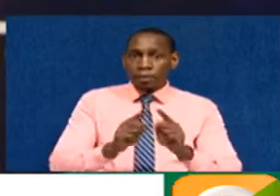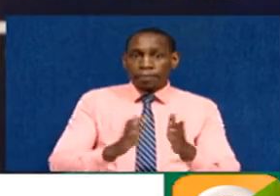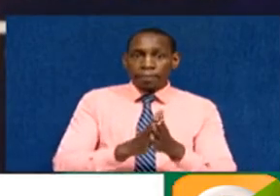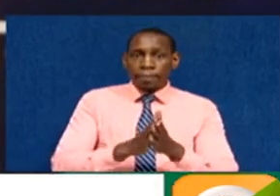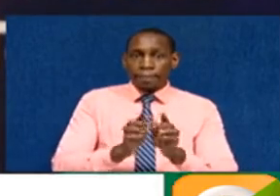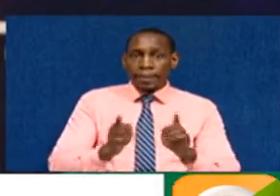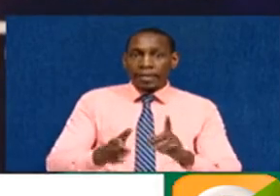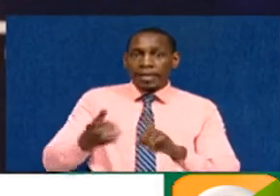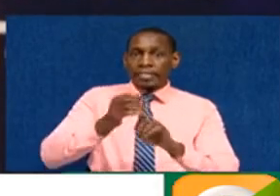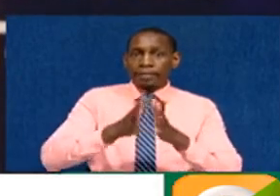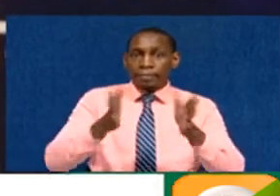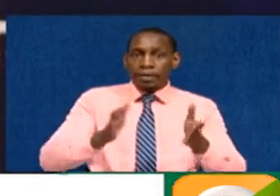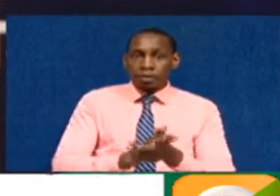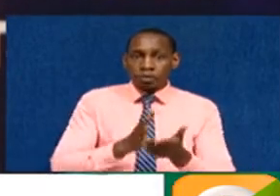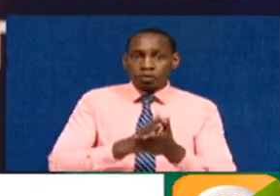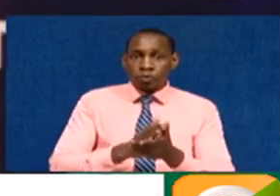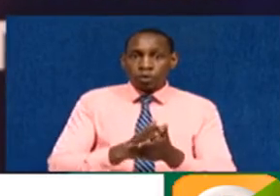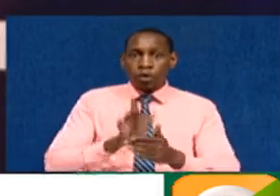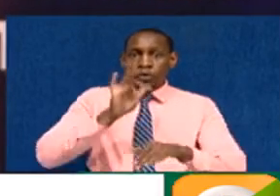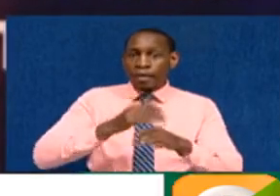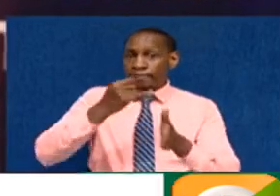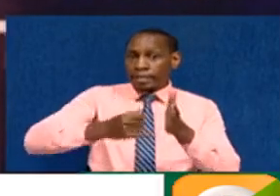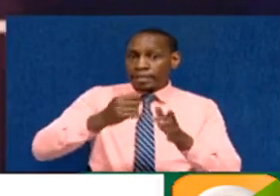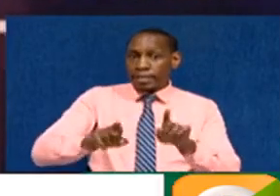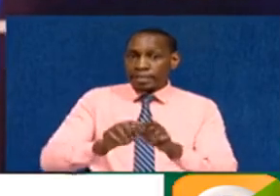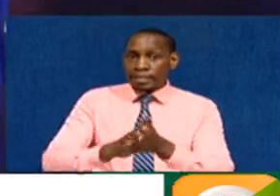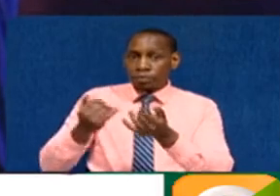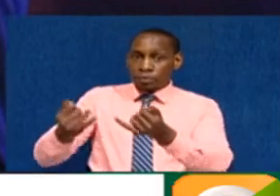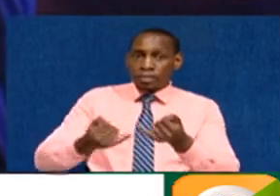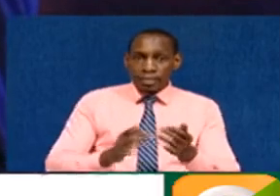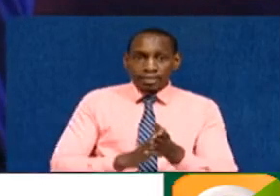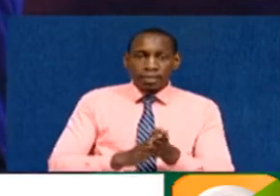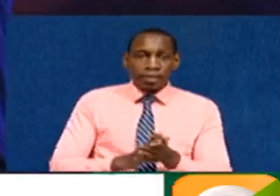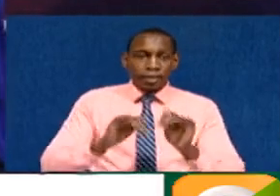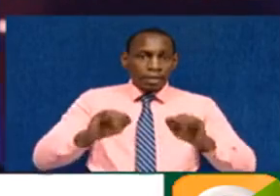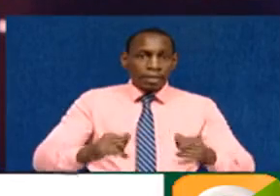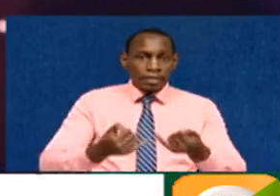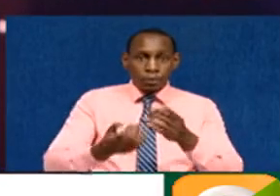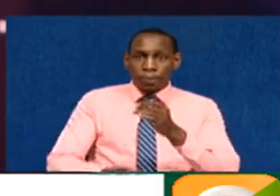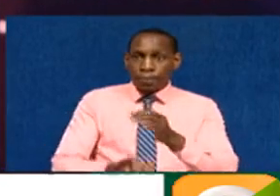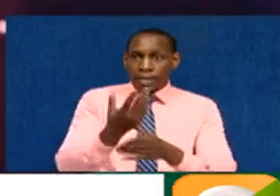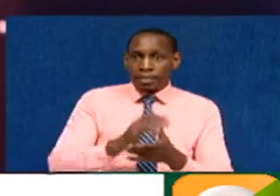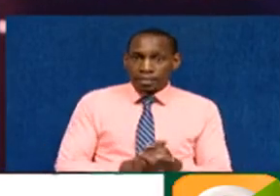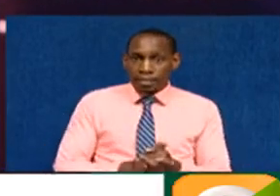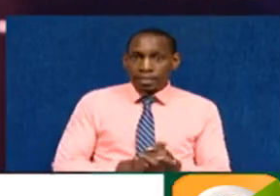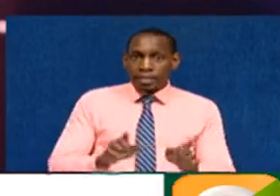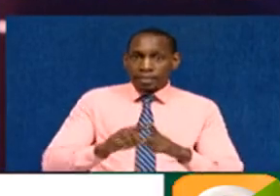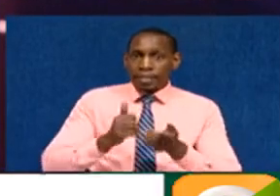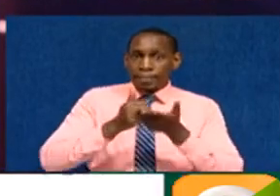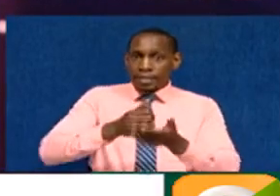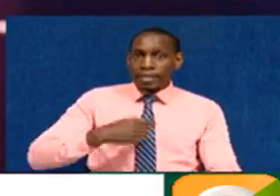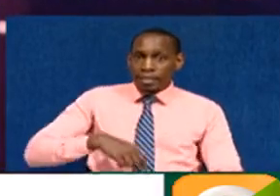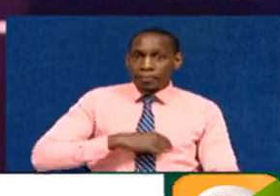strides. We are going to be disruptors in the industry. We are going to introduce new products. It is going to help